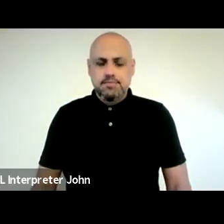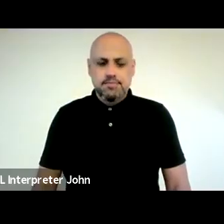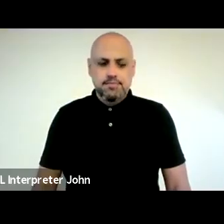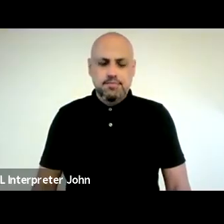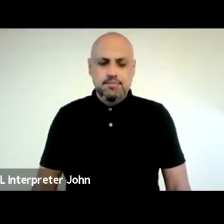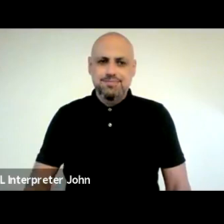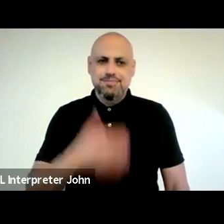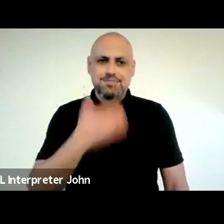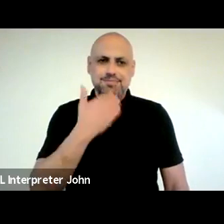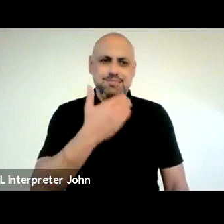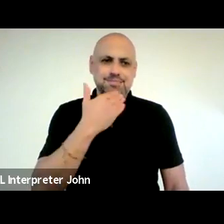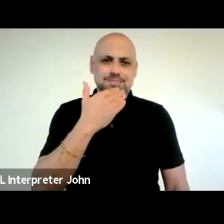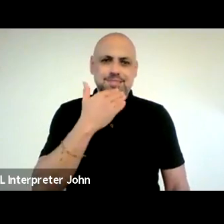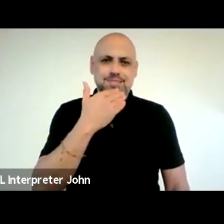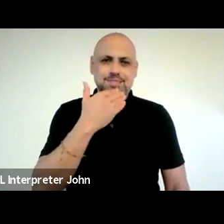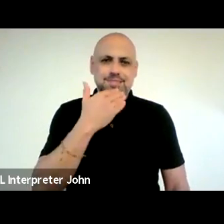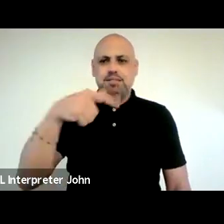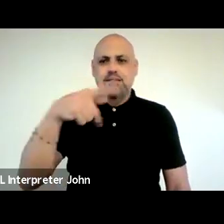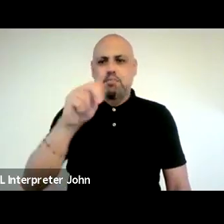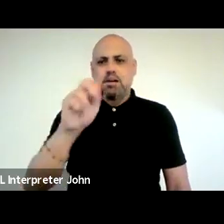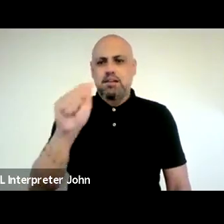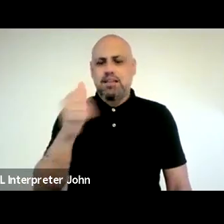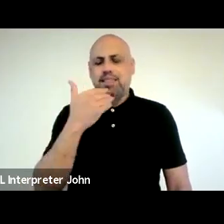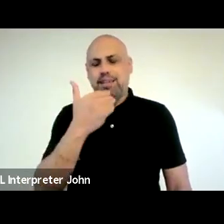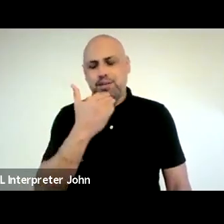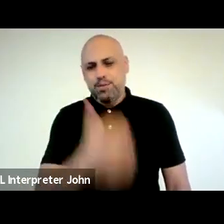Thank you, Sapana.